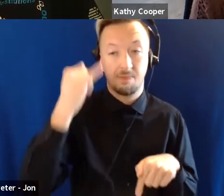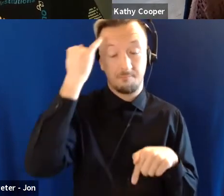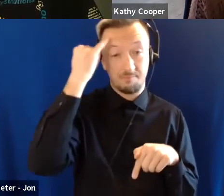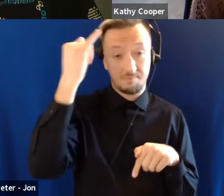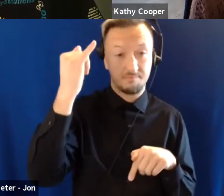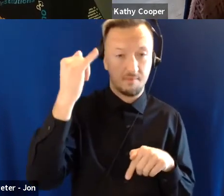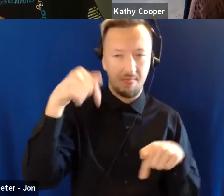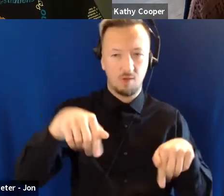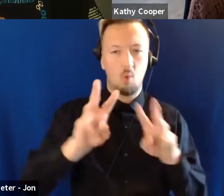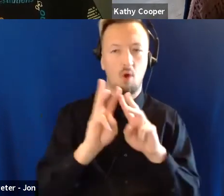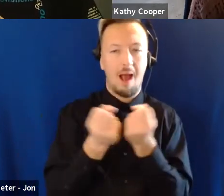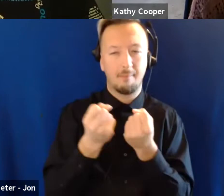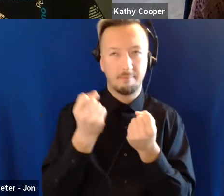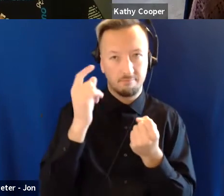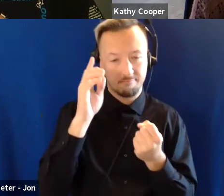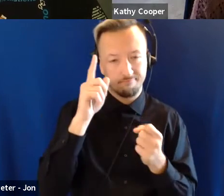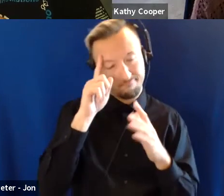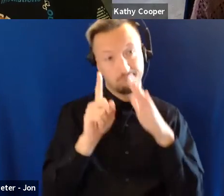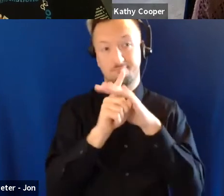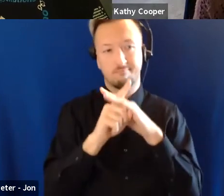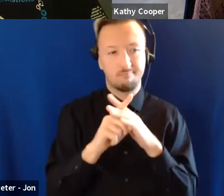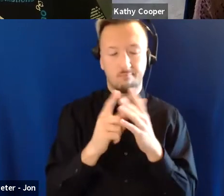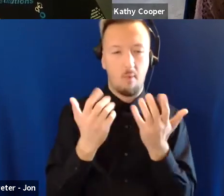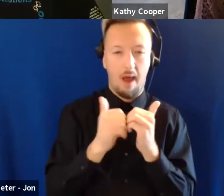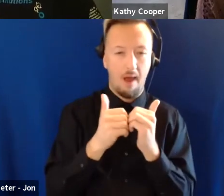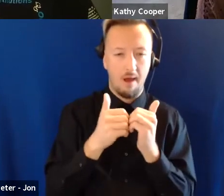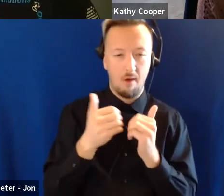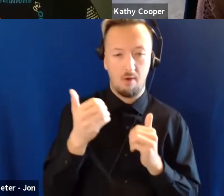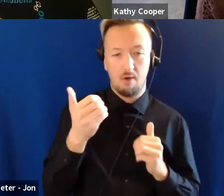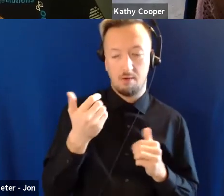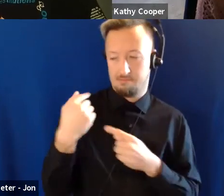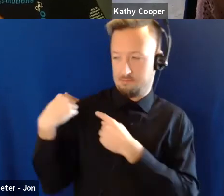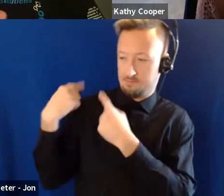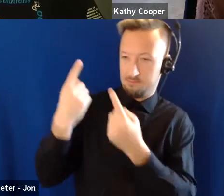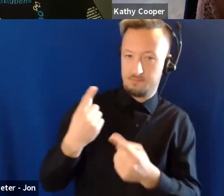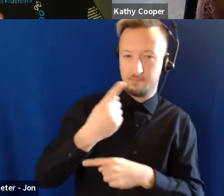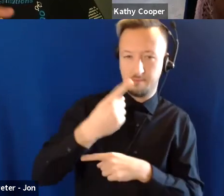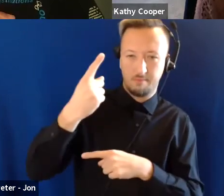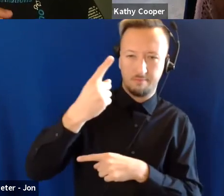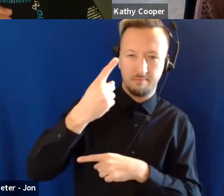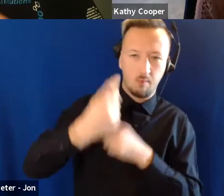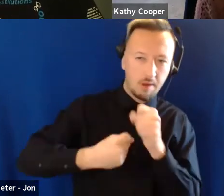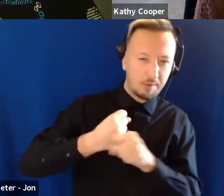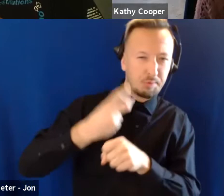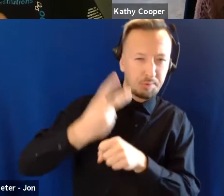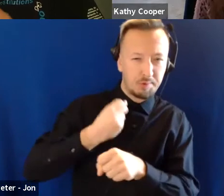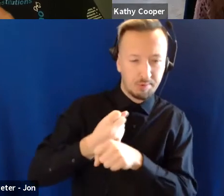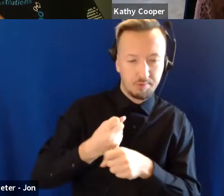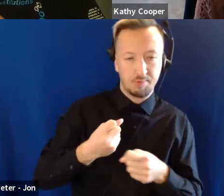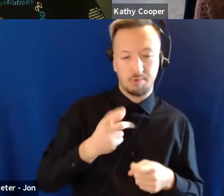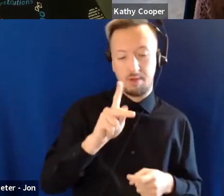was that across the past year and a half, couple of years, Kathy and I have had